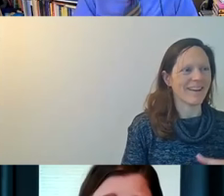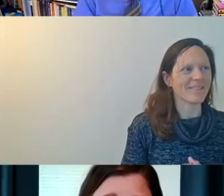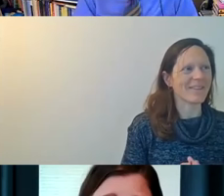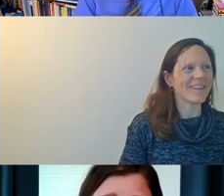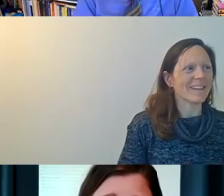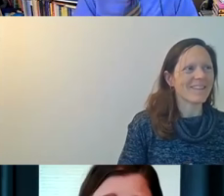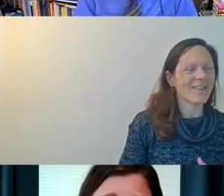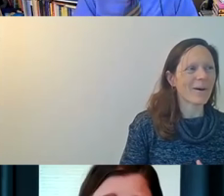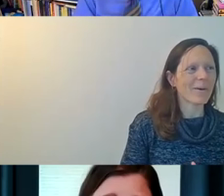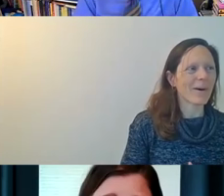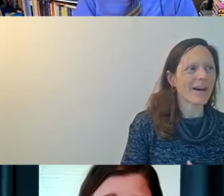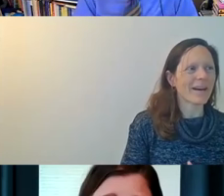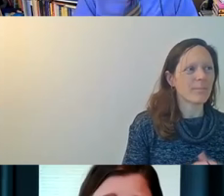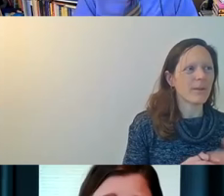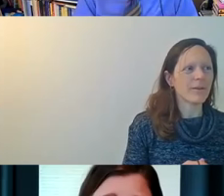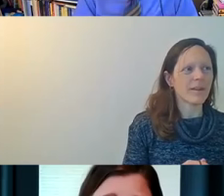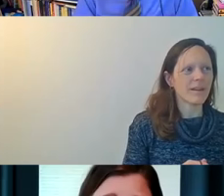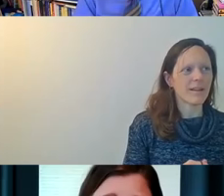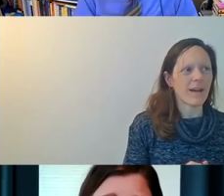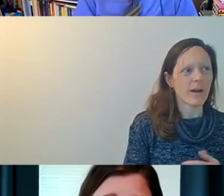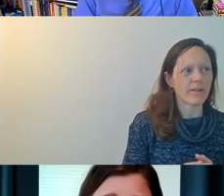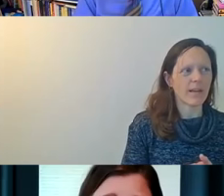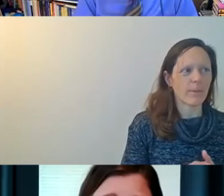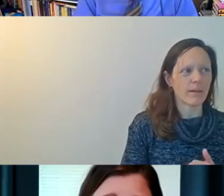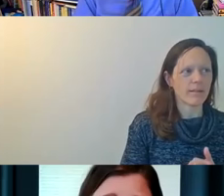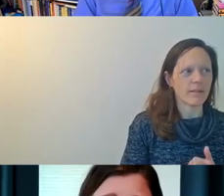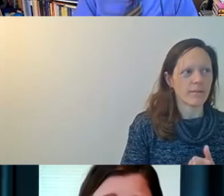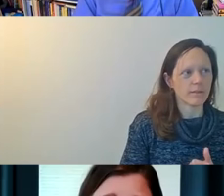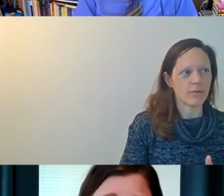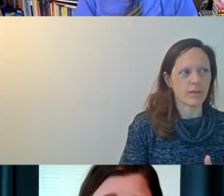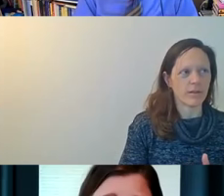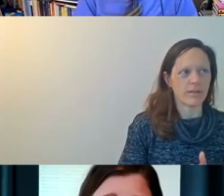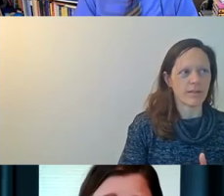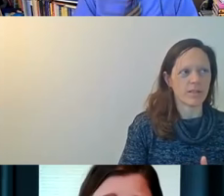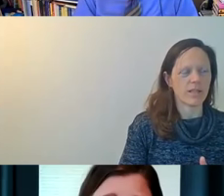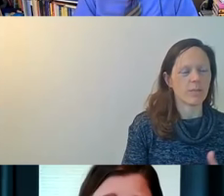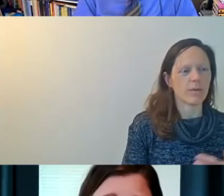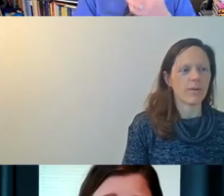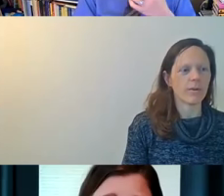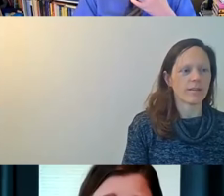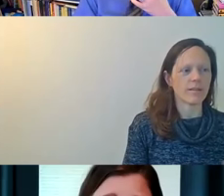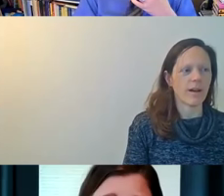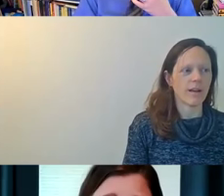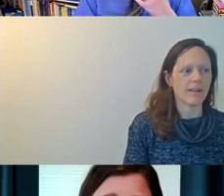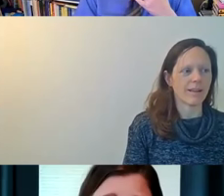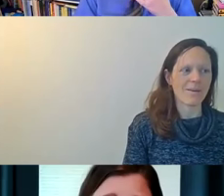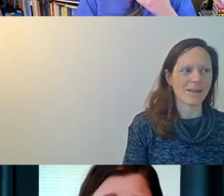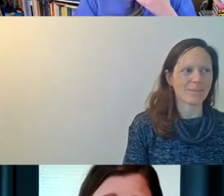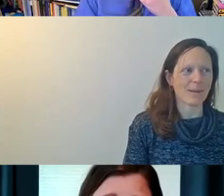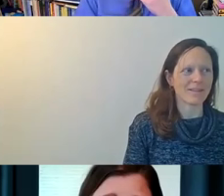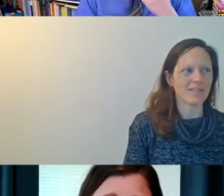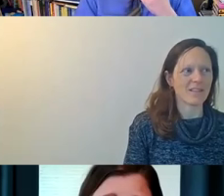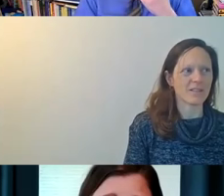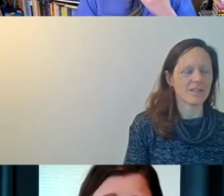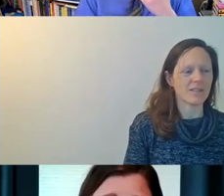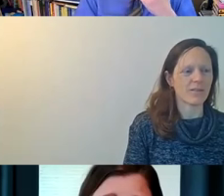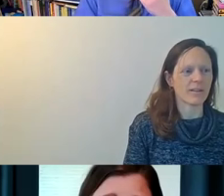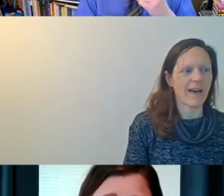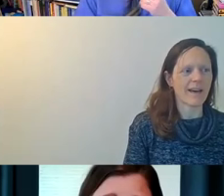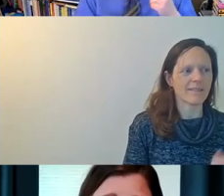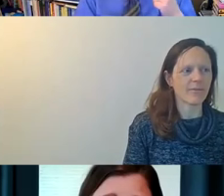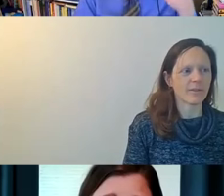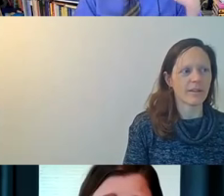and the next one. So Pew is a nonprofit, nonpartisan research organization, and we're focused on complex policy